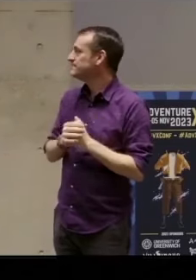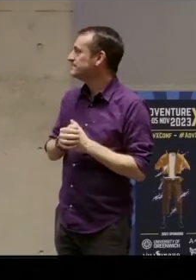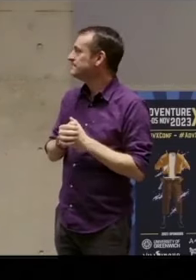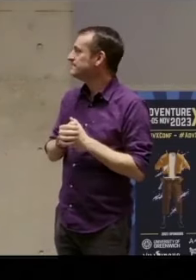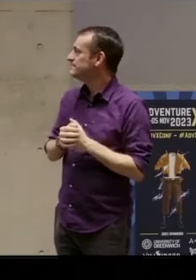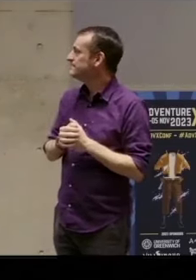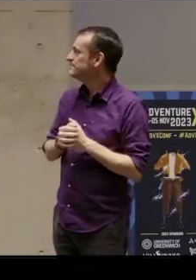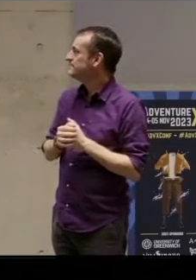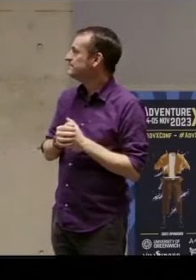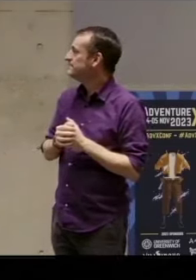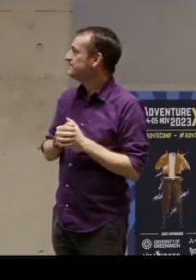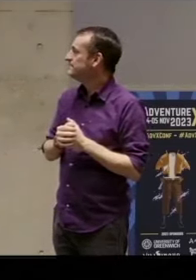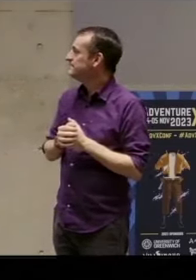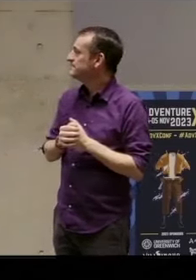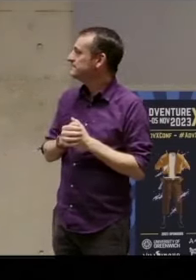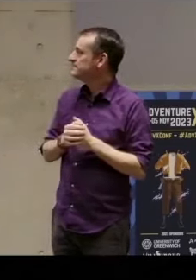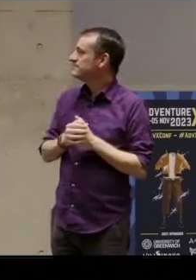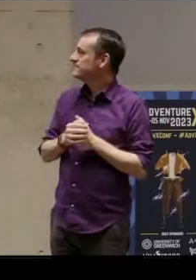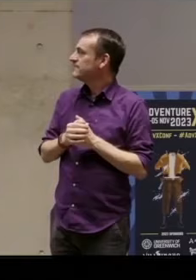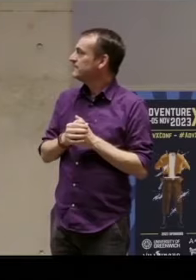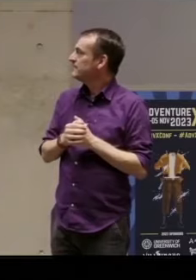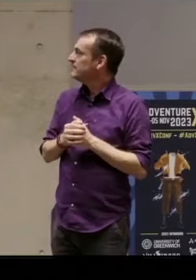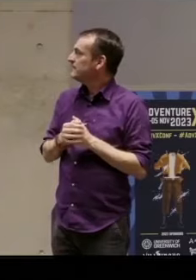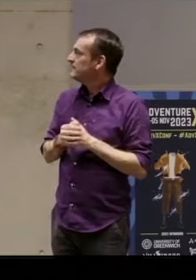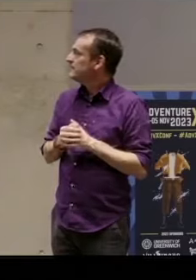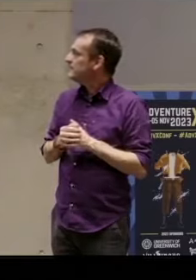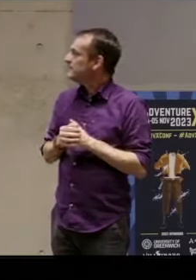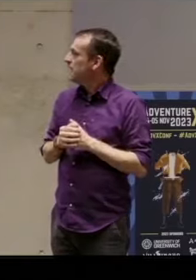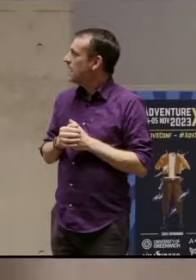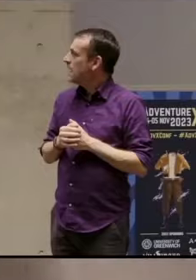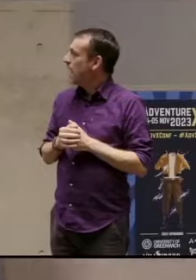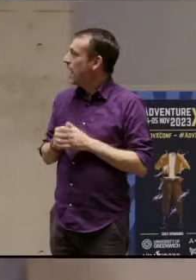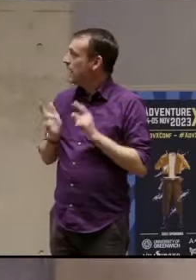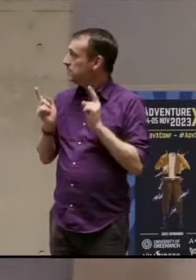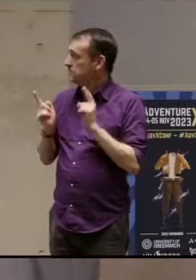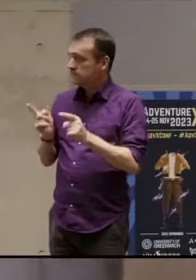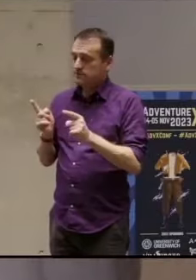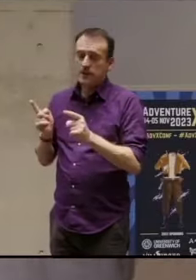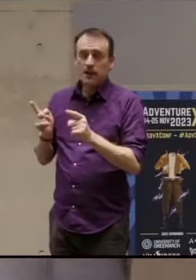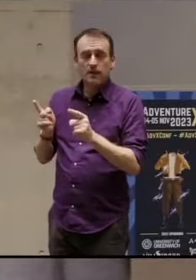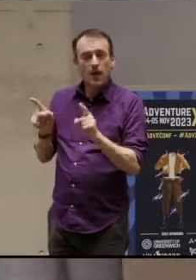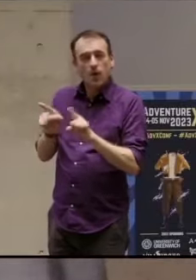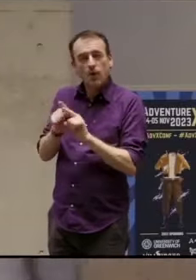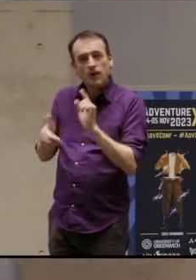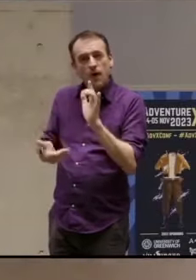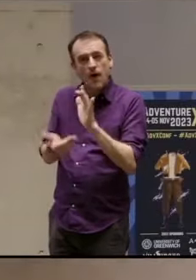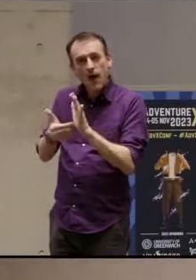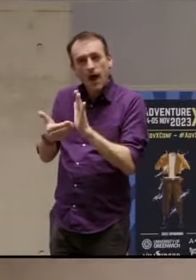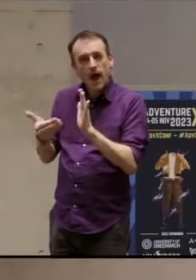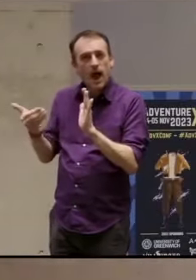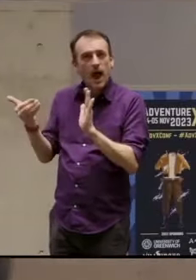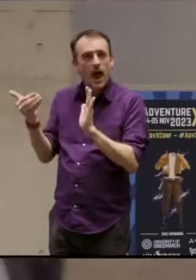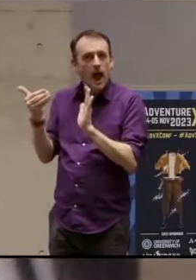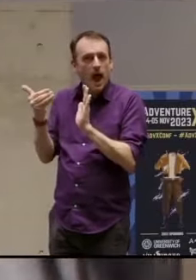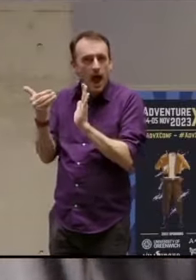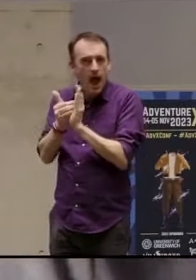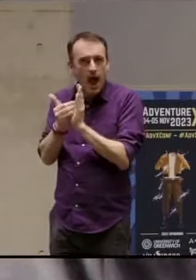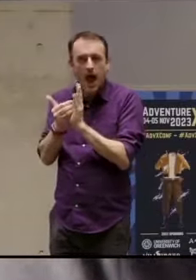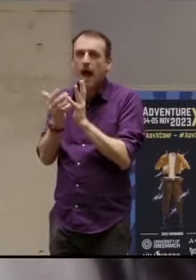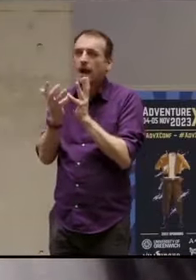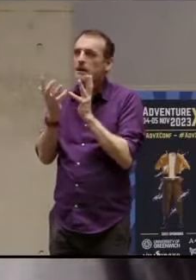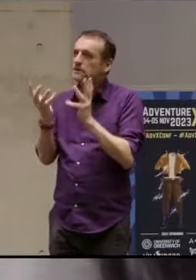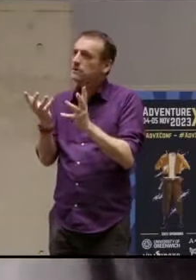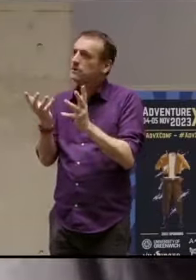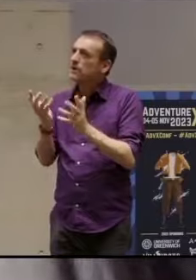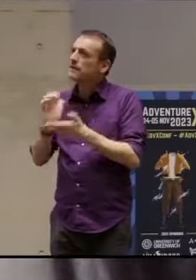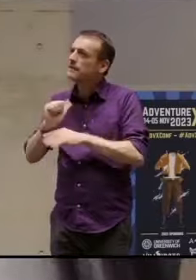for iconic titles such as This War of Mine and Frostpunk, while Adrian co-founded seminal Polish game studios and